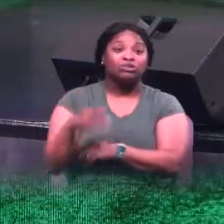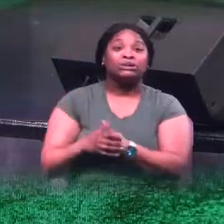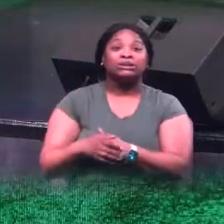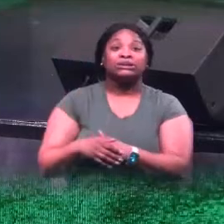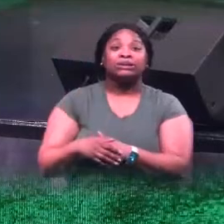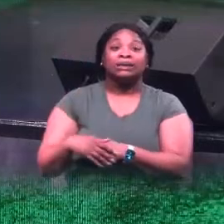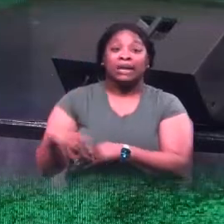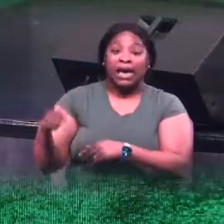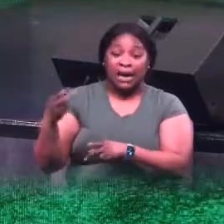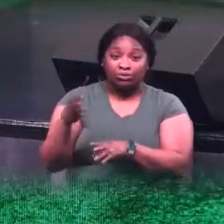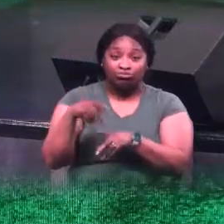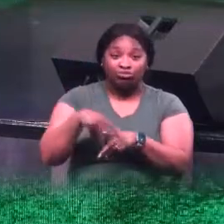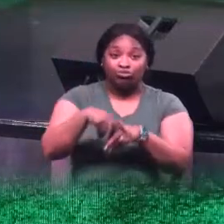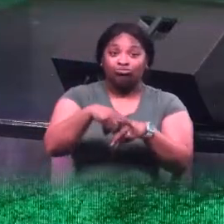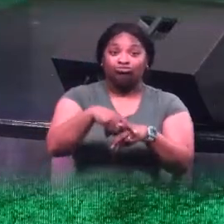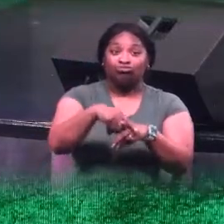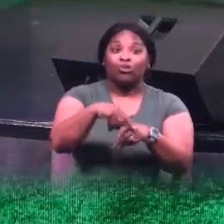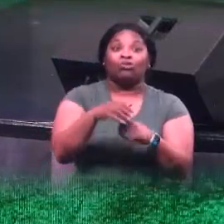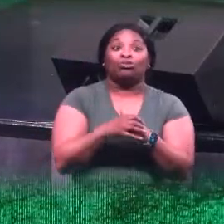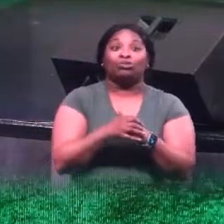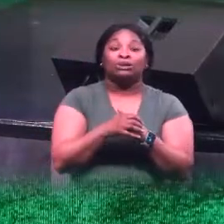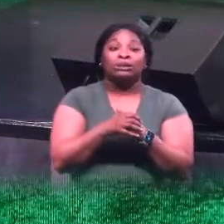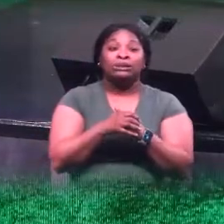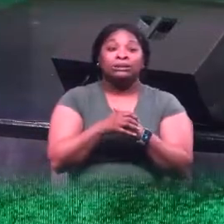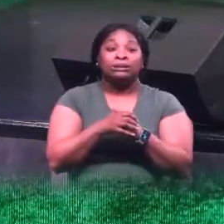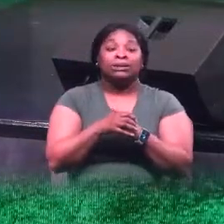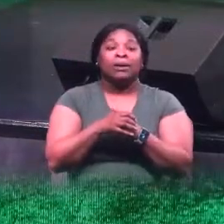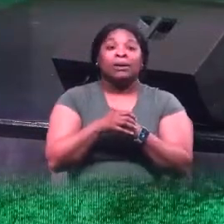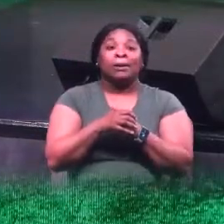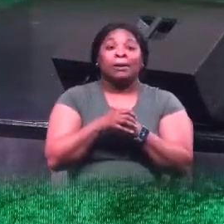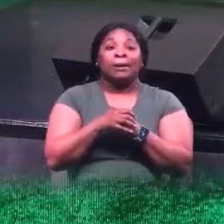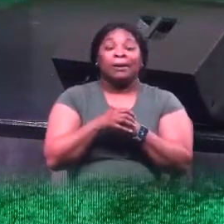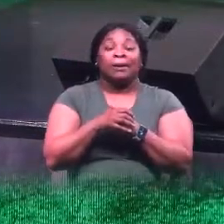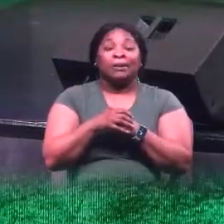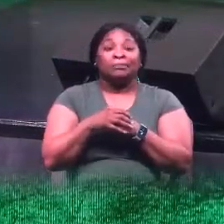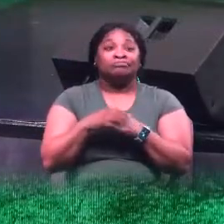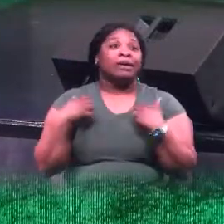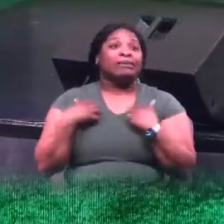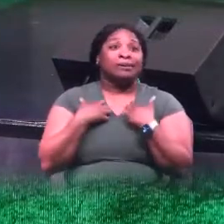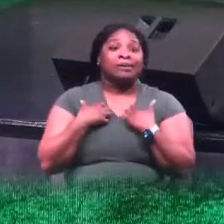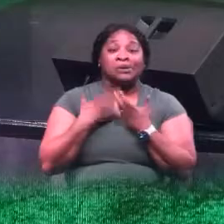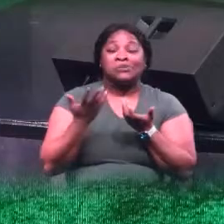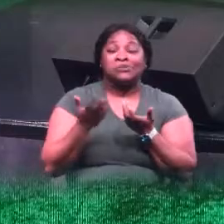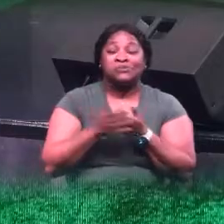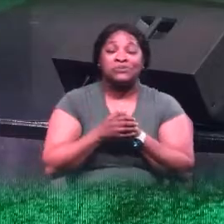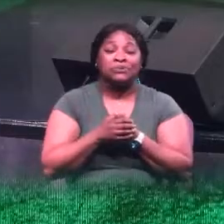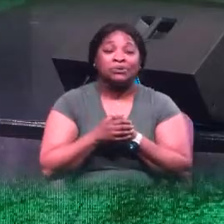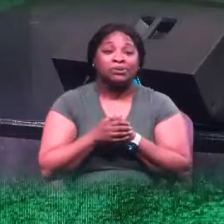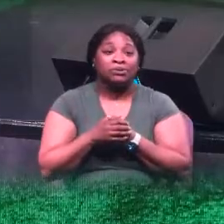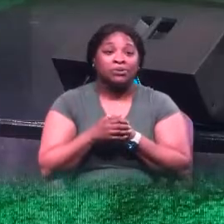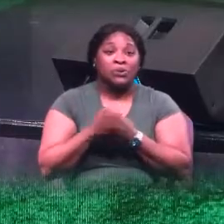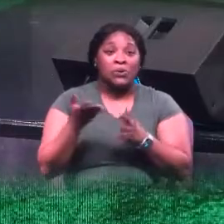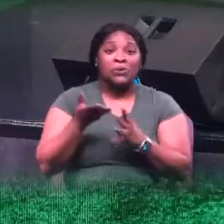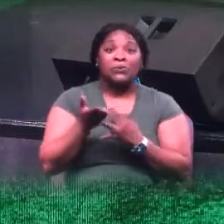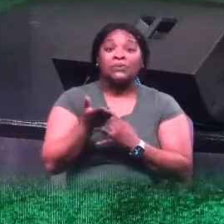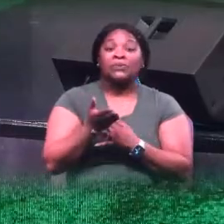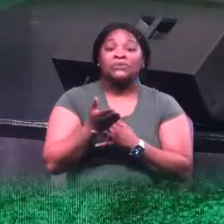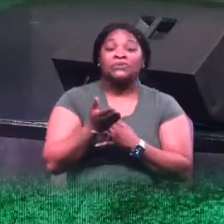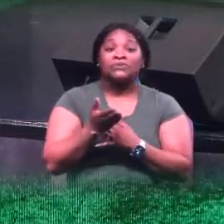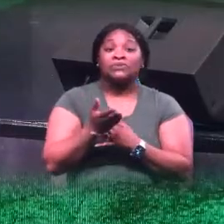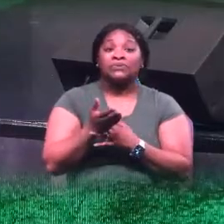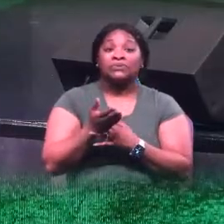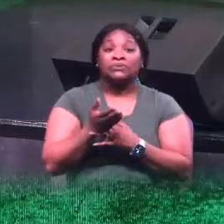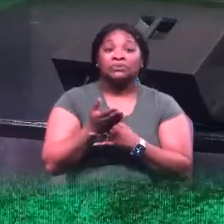a beast of burden through the streets of Jerusalem. The people cried,